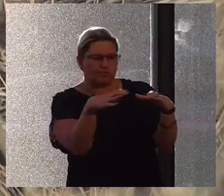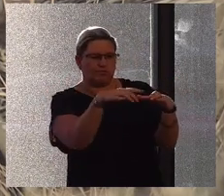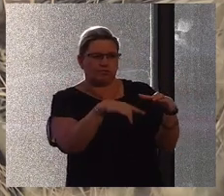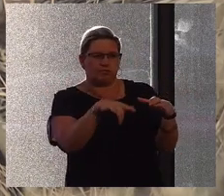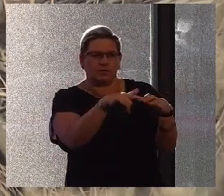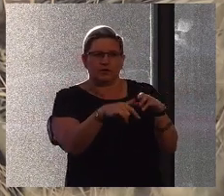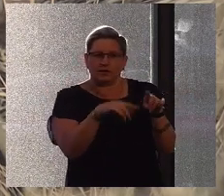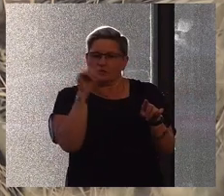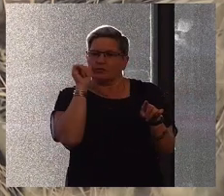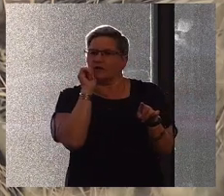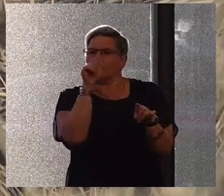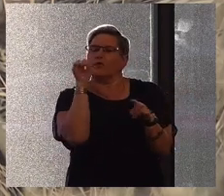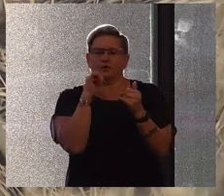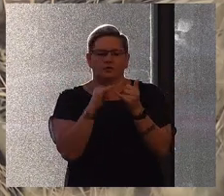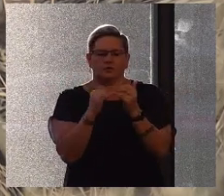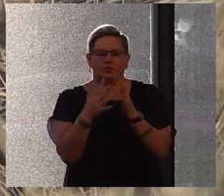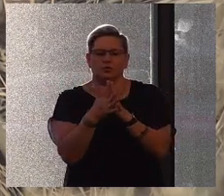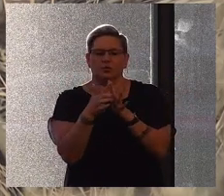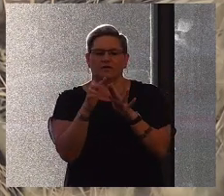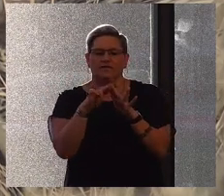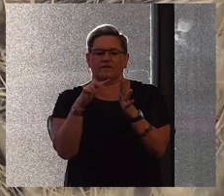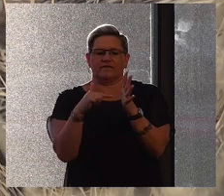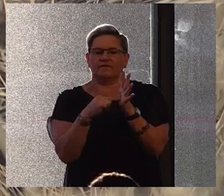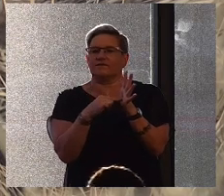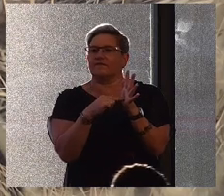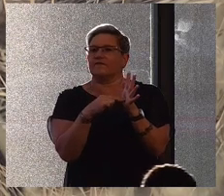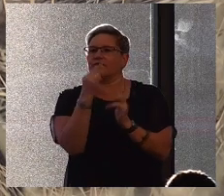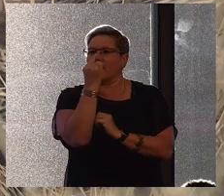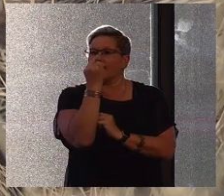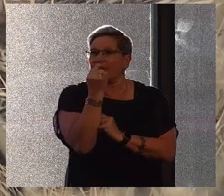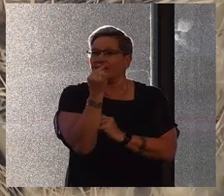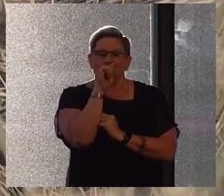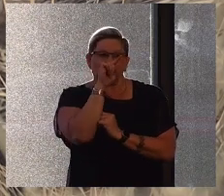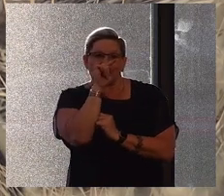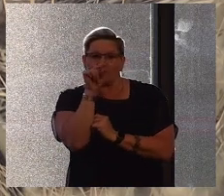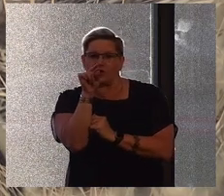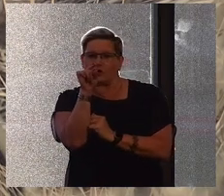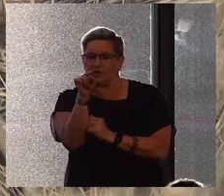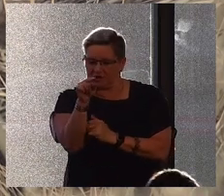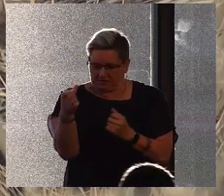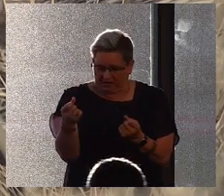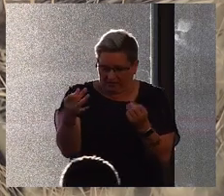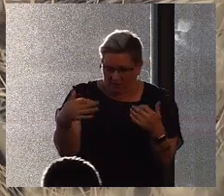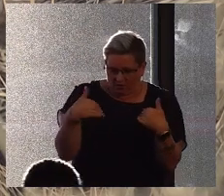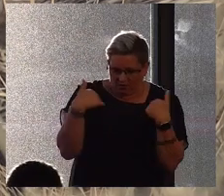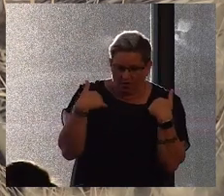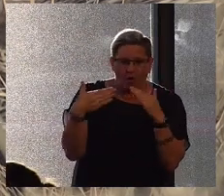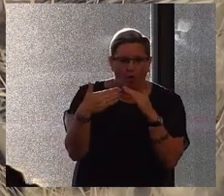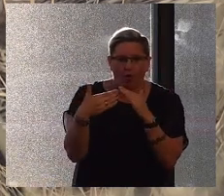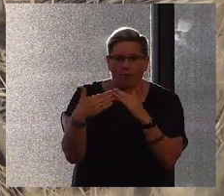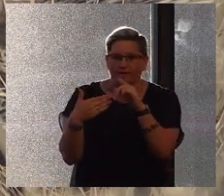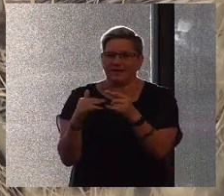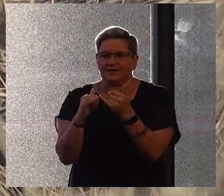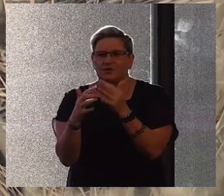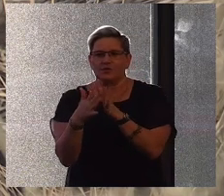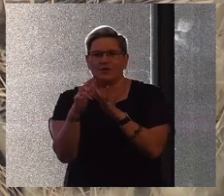parrot, a threatened species that sadly we are facing the loss of due to logging in habitat, and a